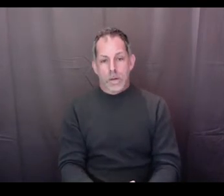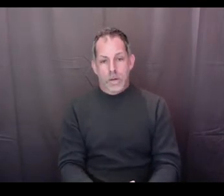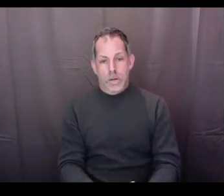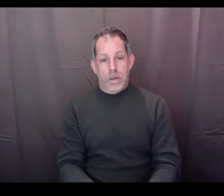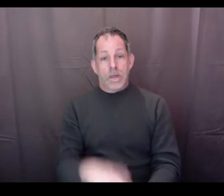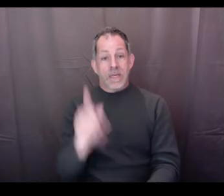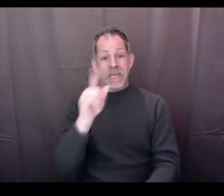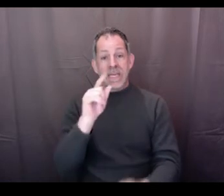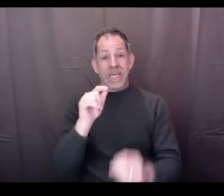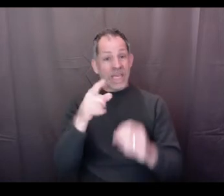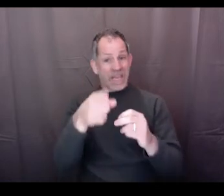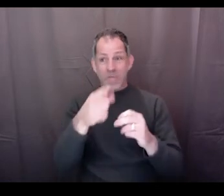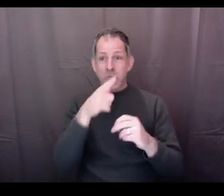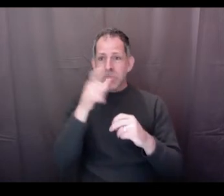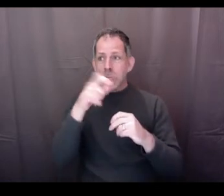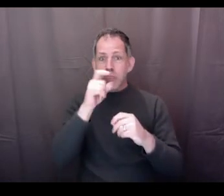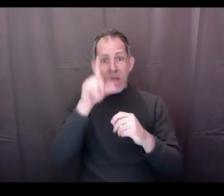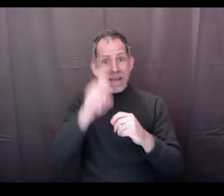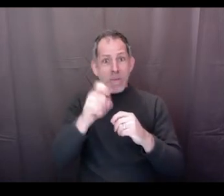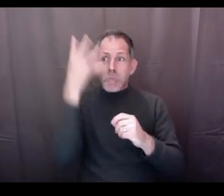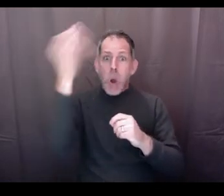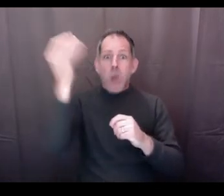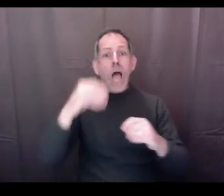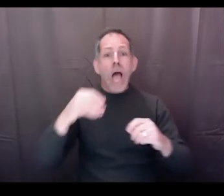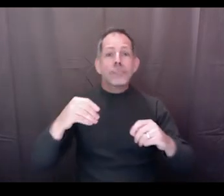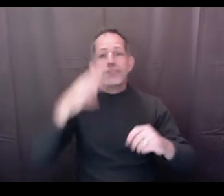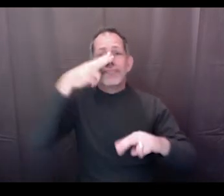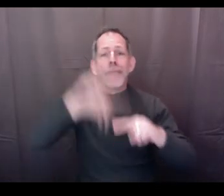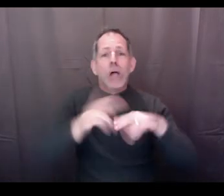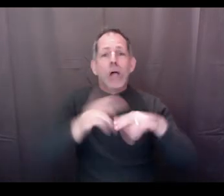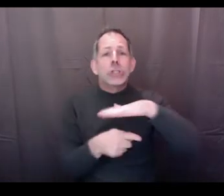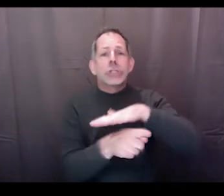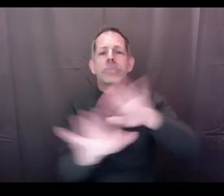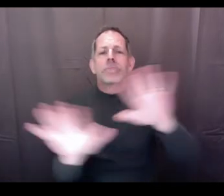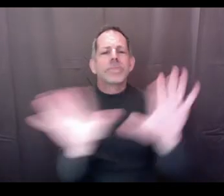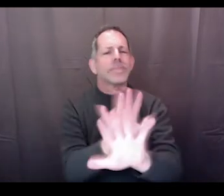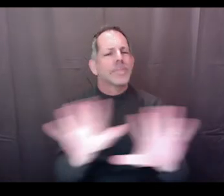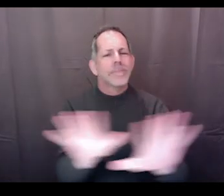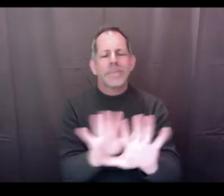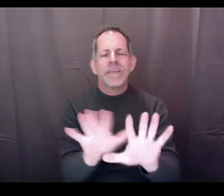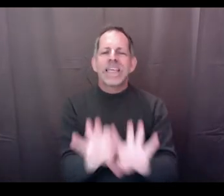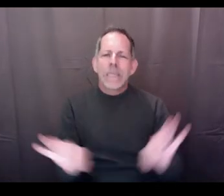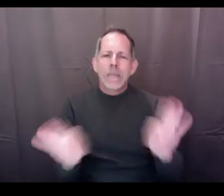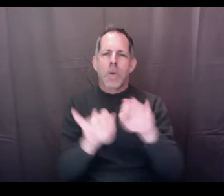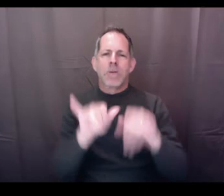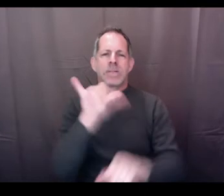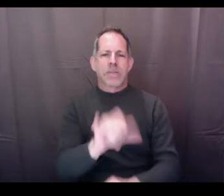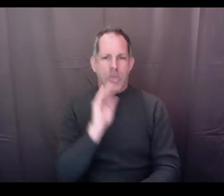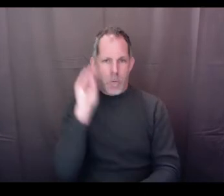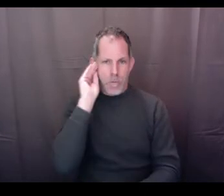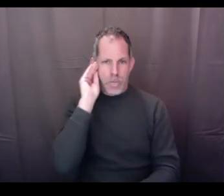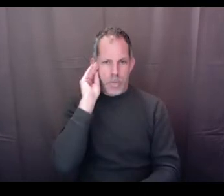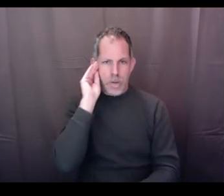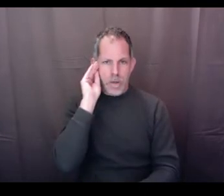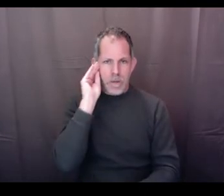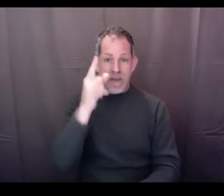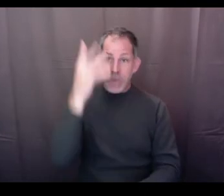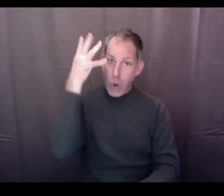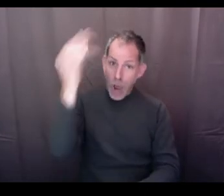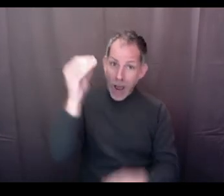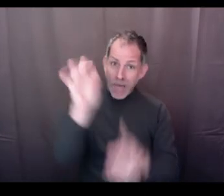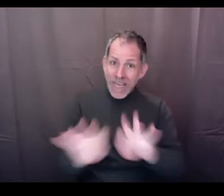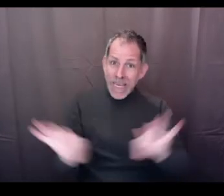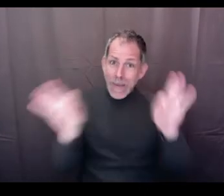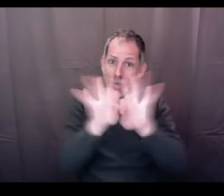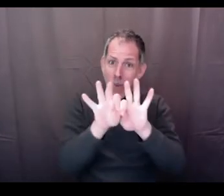it's not necessary to go out, please stay home. If you're not an essential worker or your zone, your sector of the economy